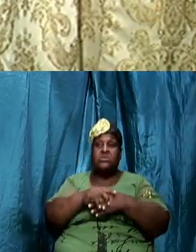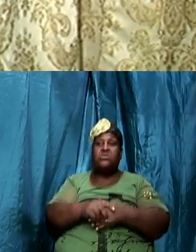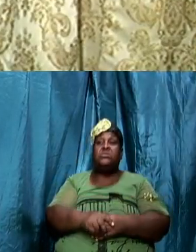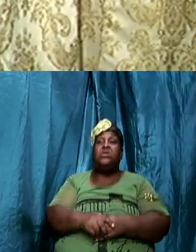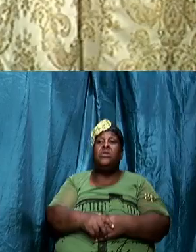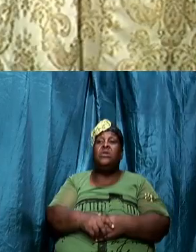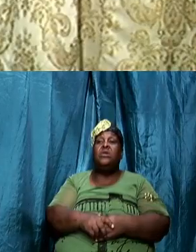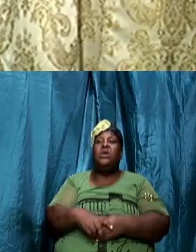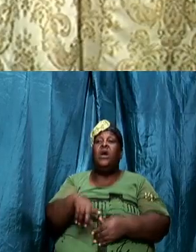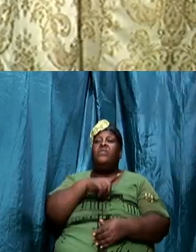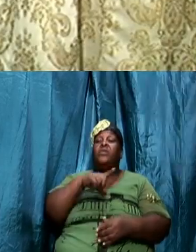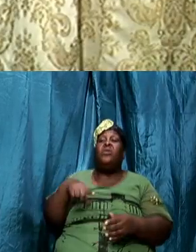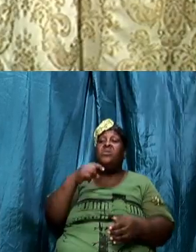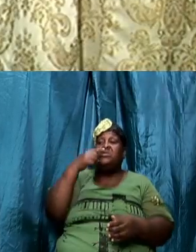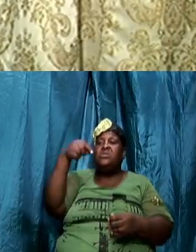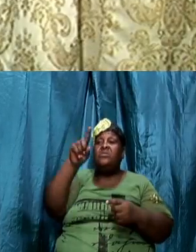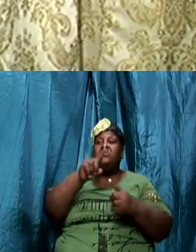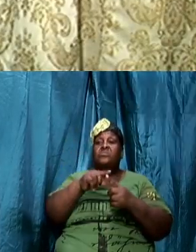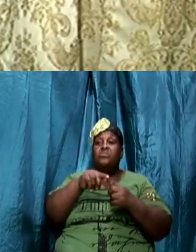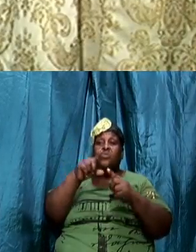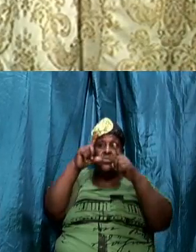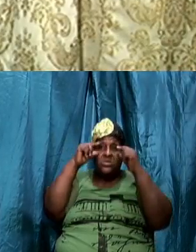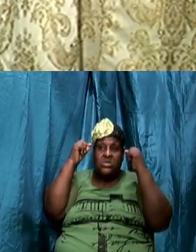And the Lord said unto Moses,